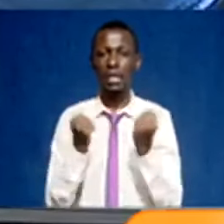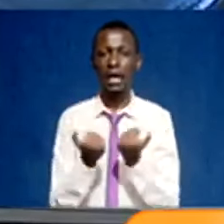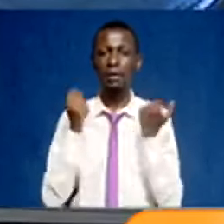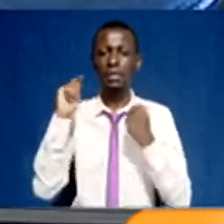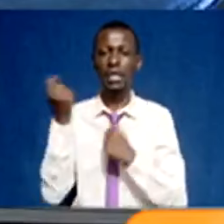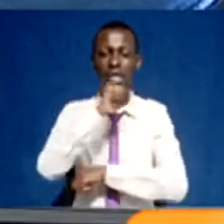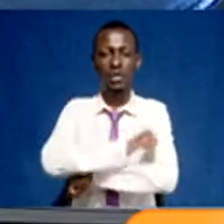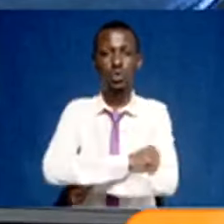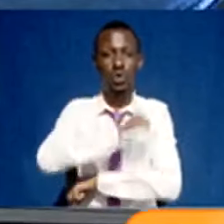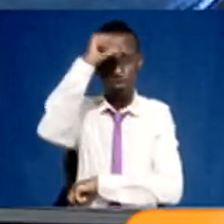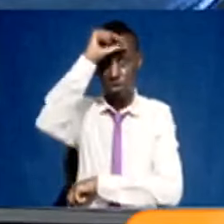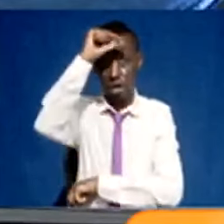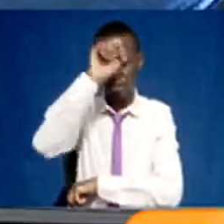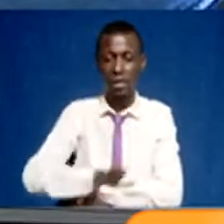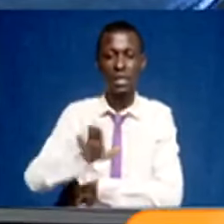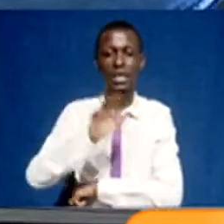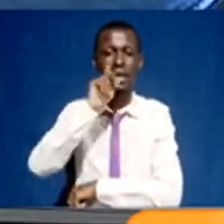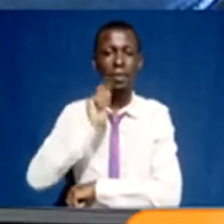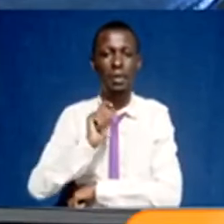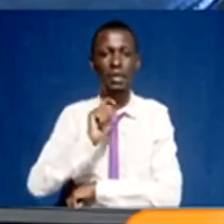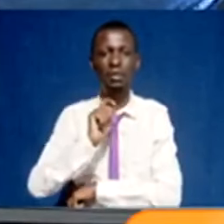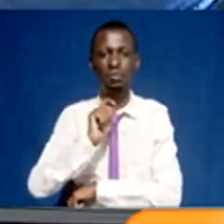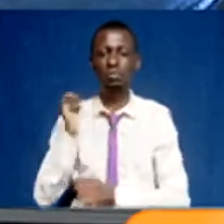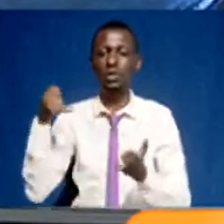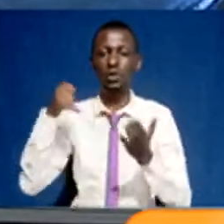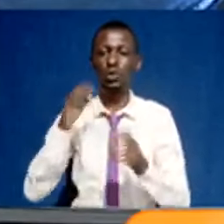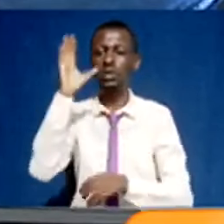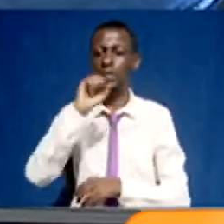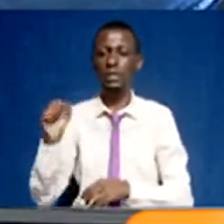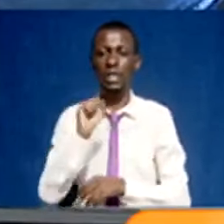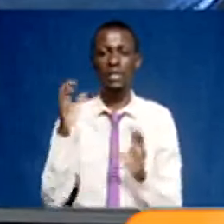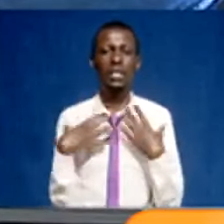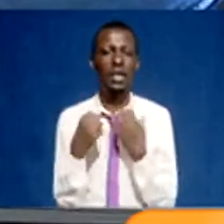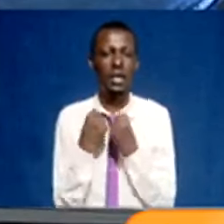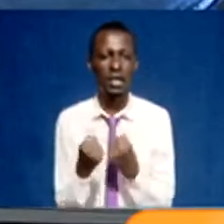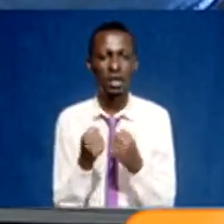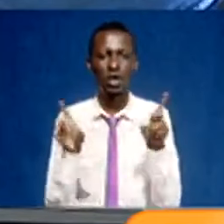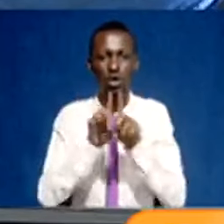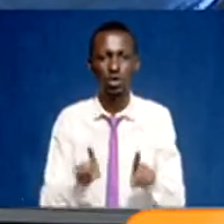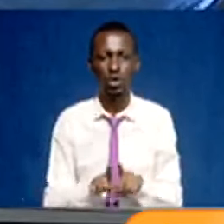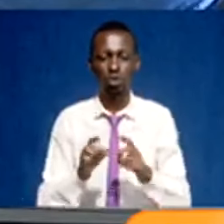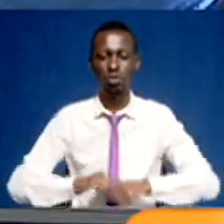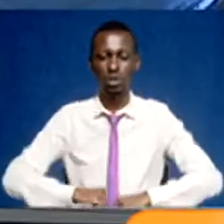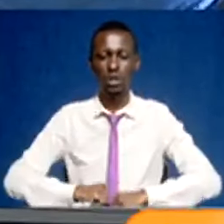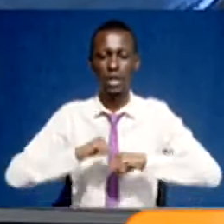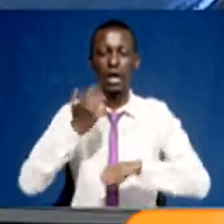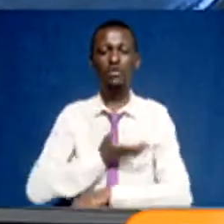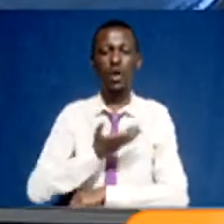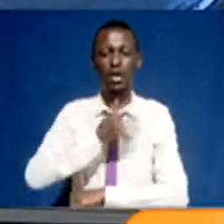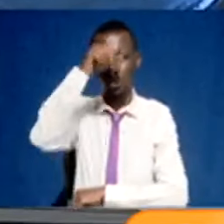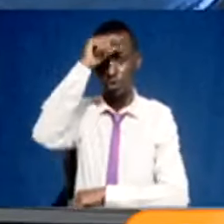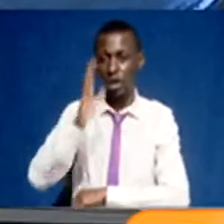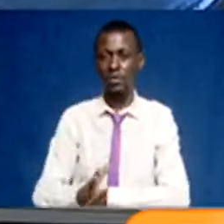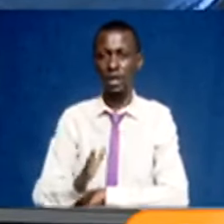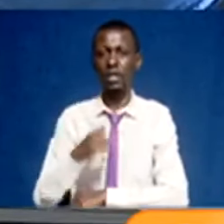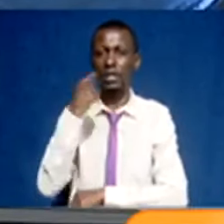Kenya School of Government in Kabete, chaired by Health CS Susan Nakhumicha and COG Chair Anne Waiguru,